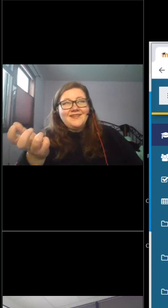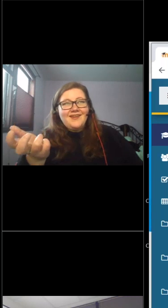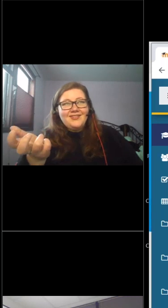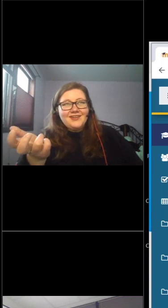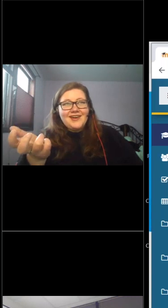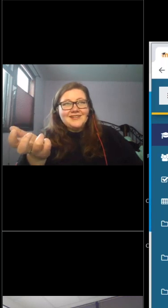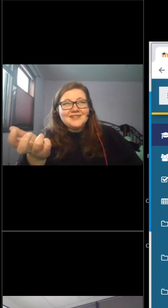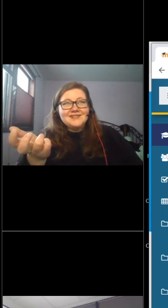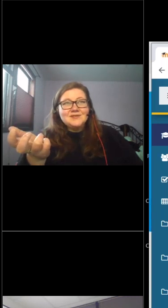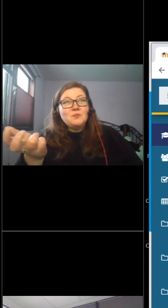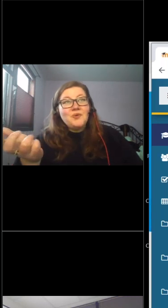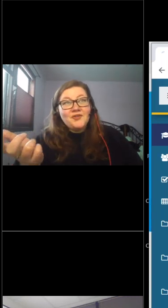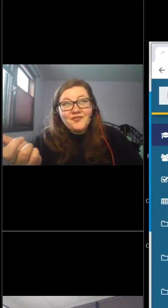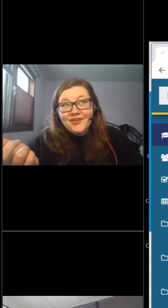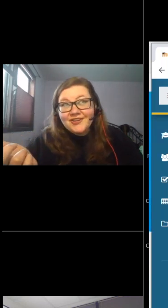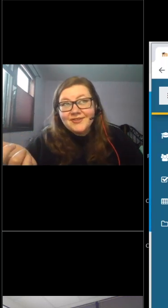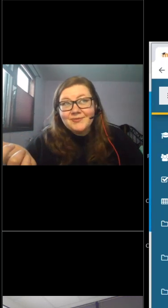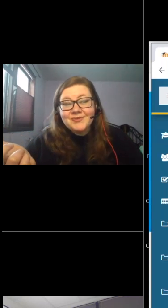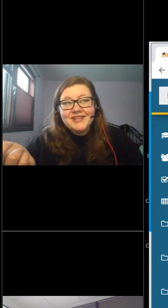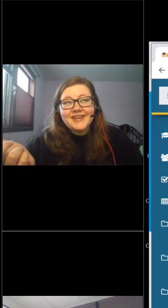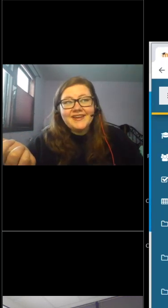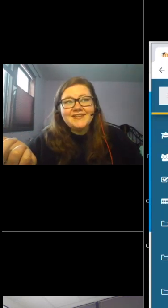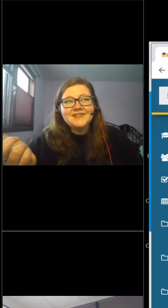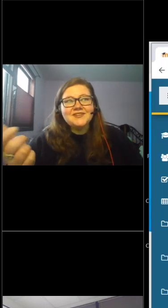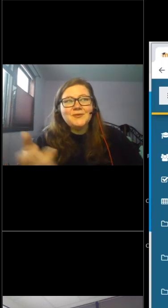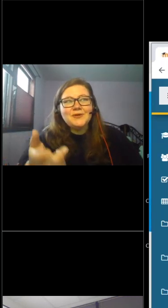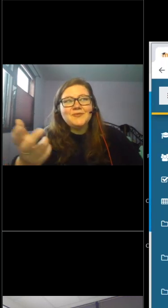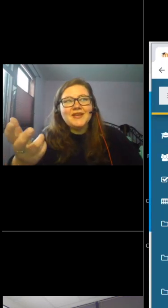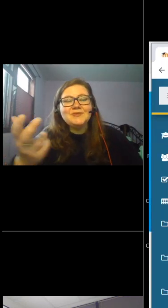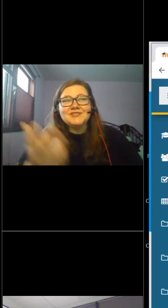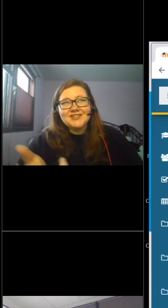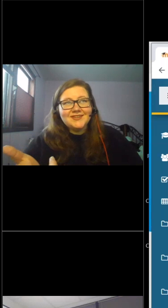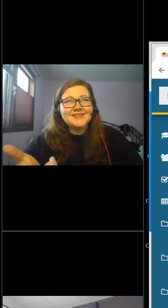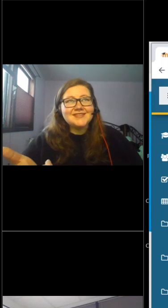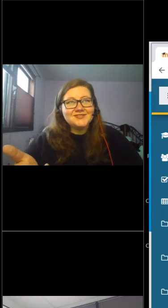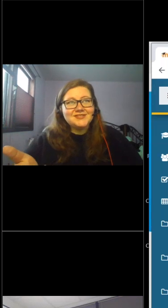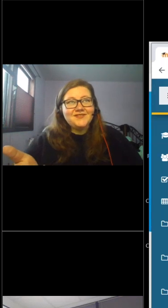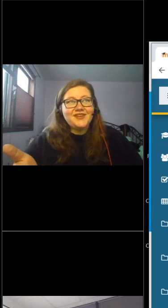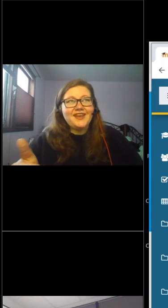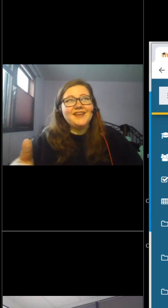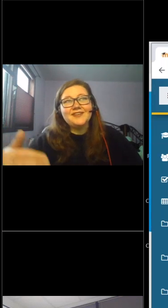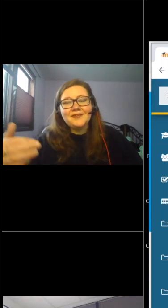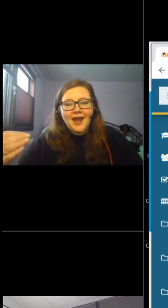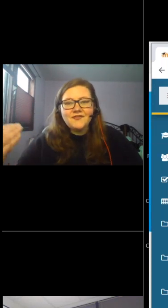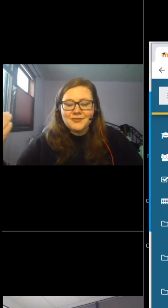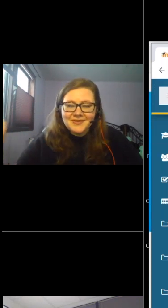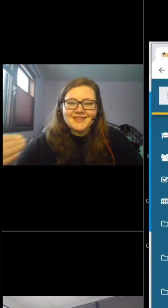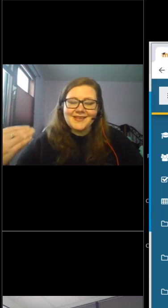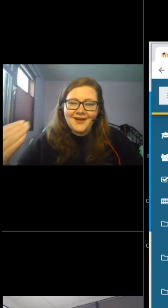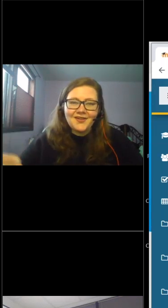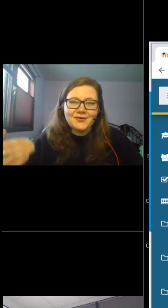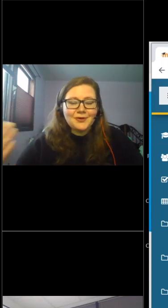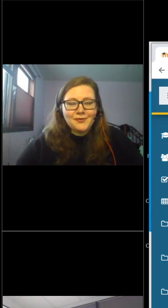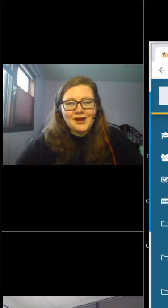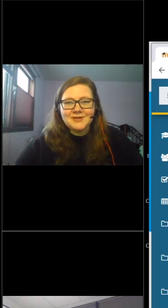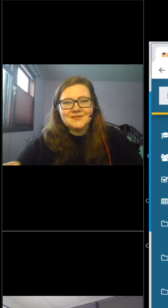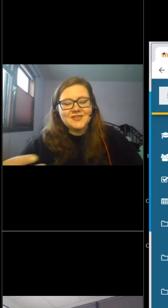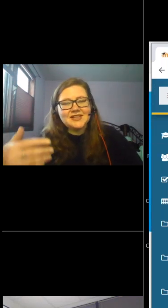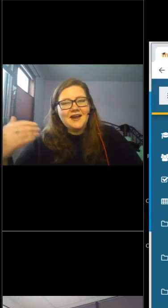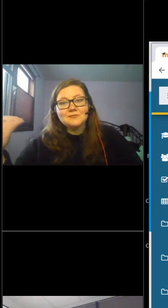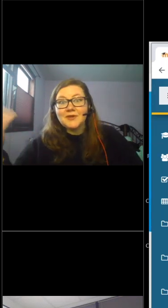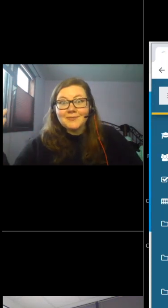In other classes, before you complete it, you wouldn't be able to look at the certificate. You'd have to meet the other